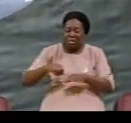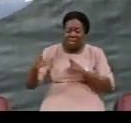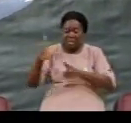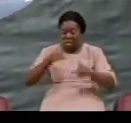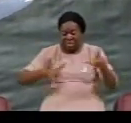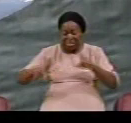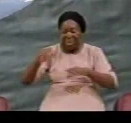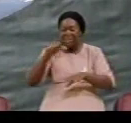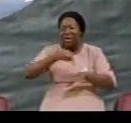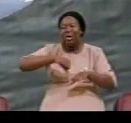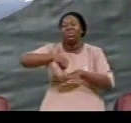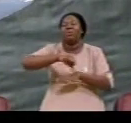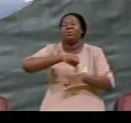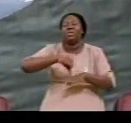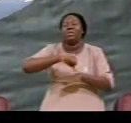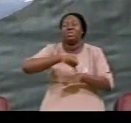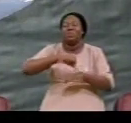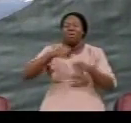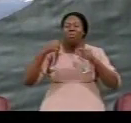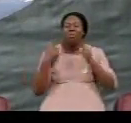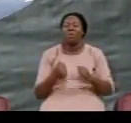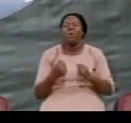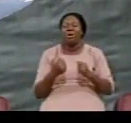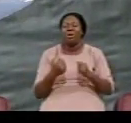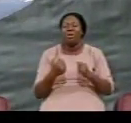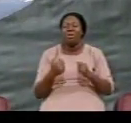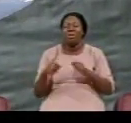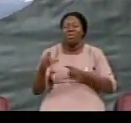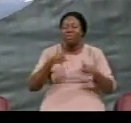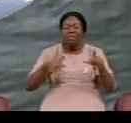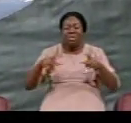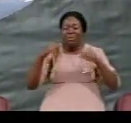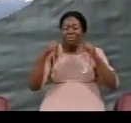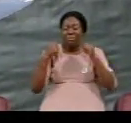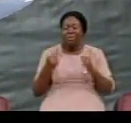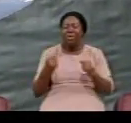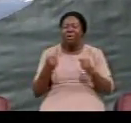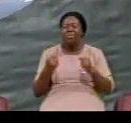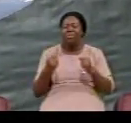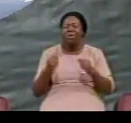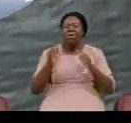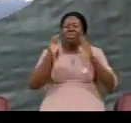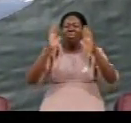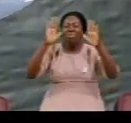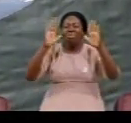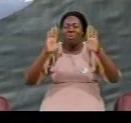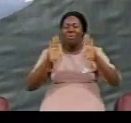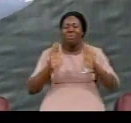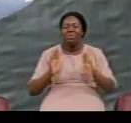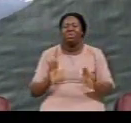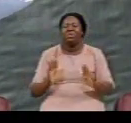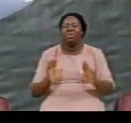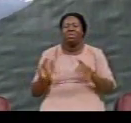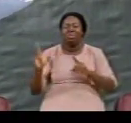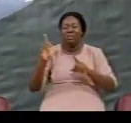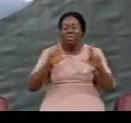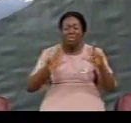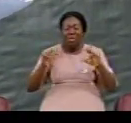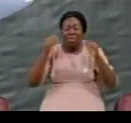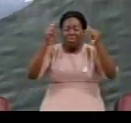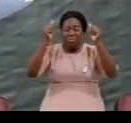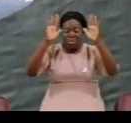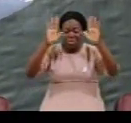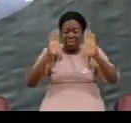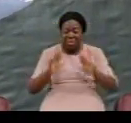anointing. Power. Somebody say power. Wonder. Somebody say wonder.